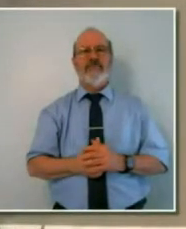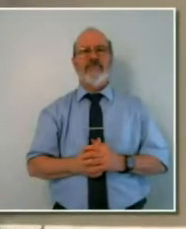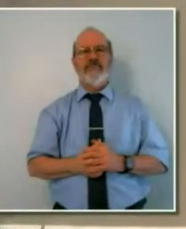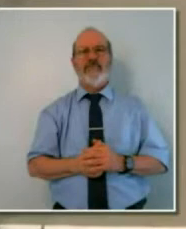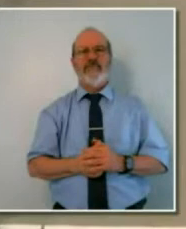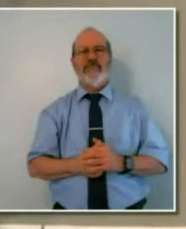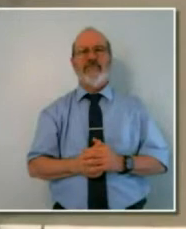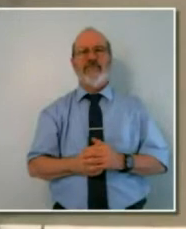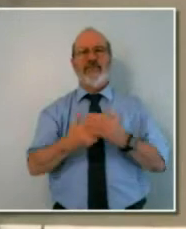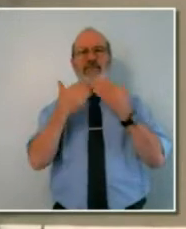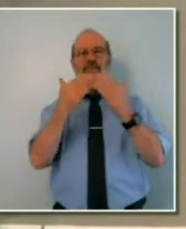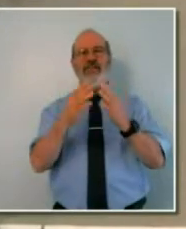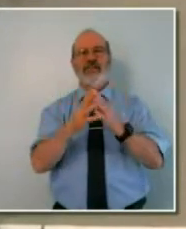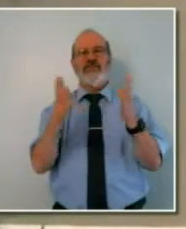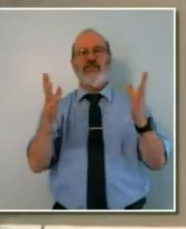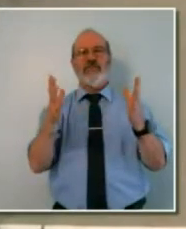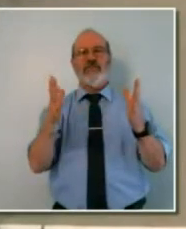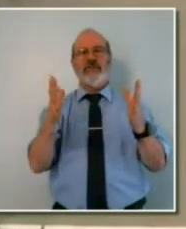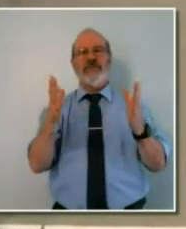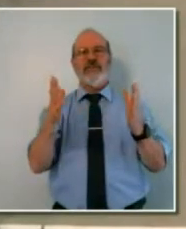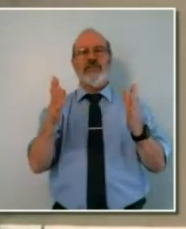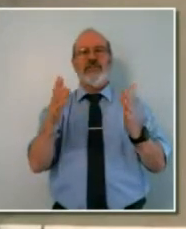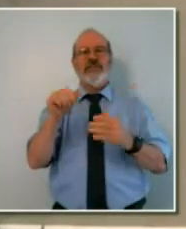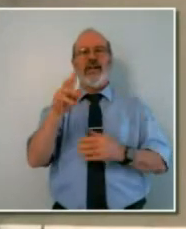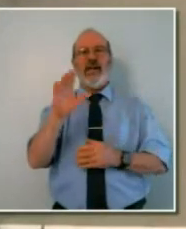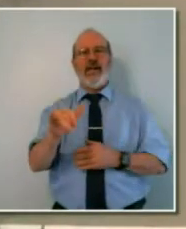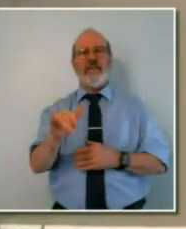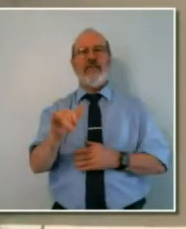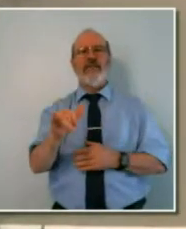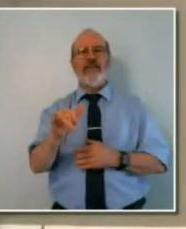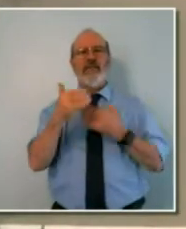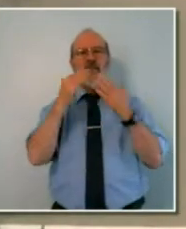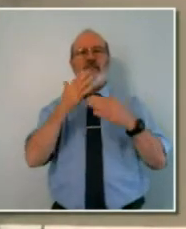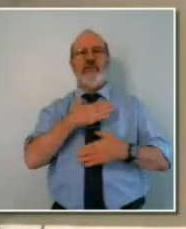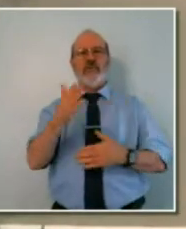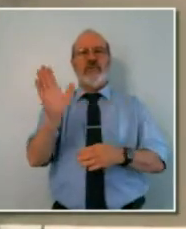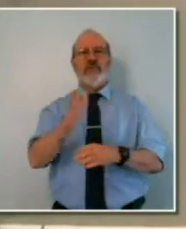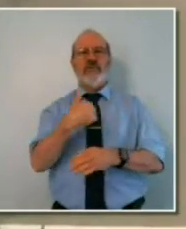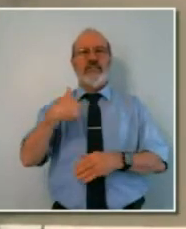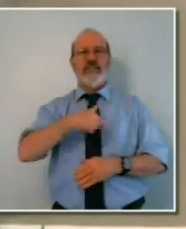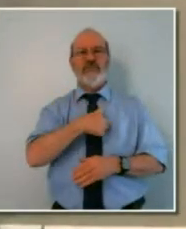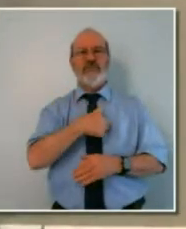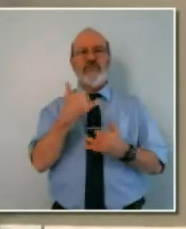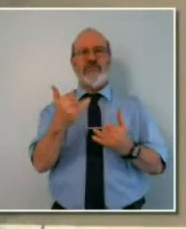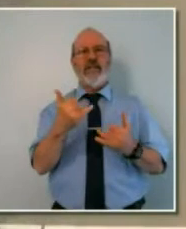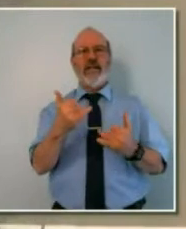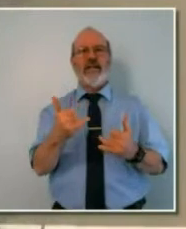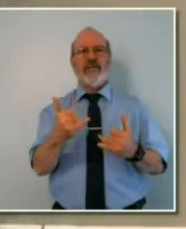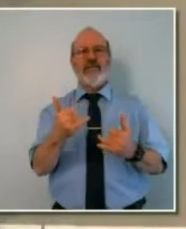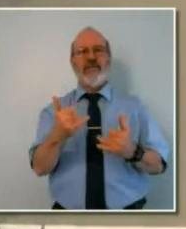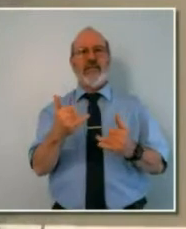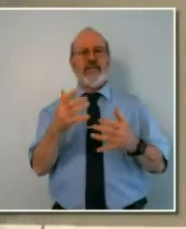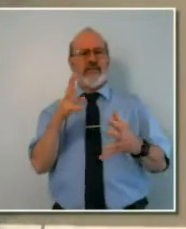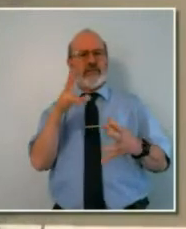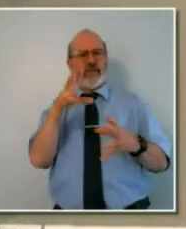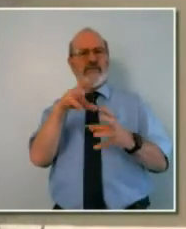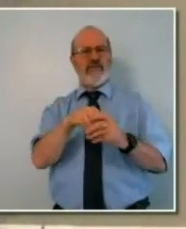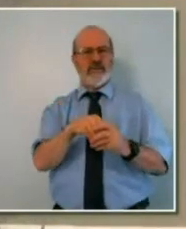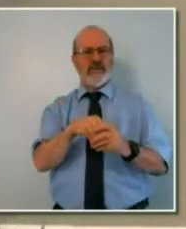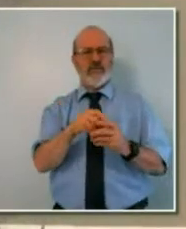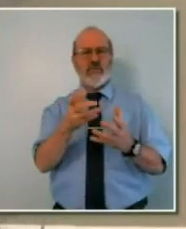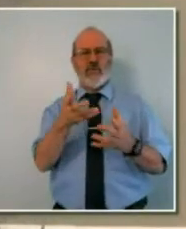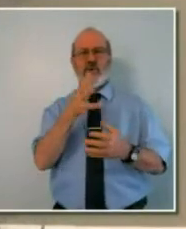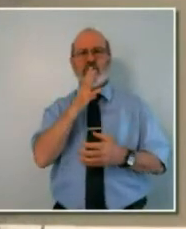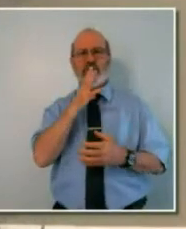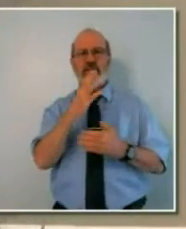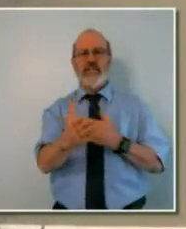Well, thank you so much, Miss Tricky. That was a blessing. Thank you for being willing to sing for us today. And it kind of fits right along with what I want to say this